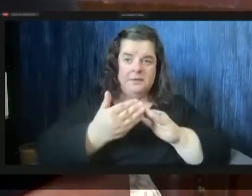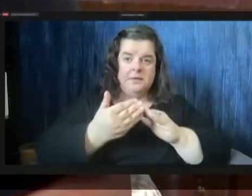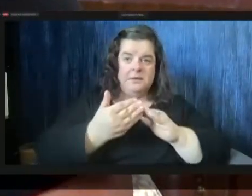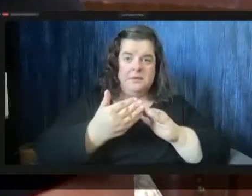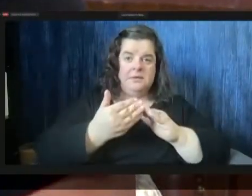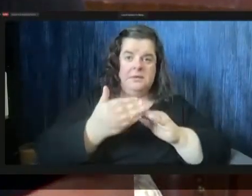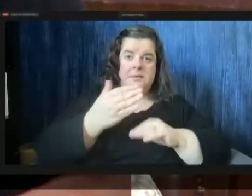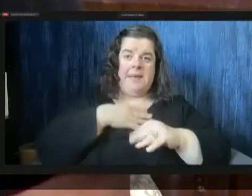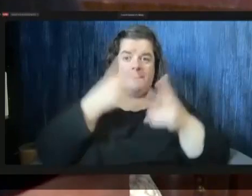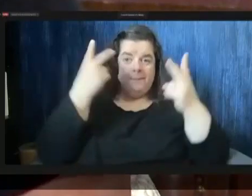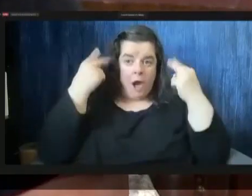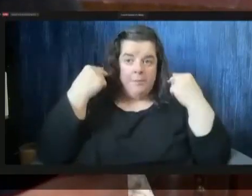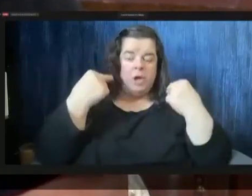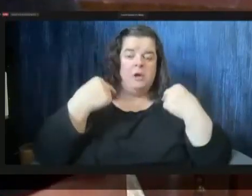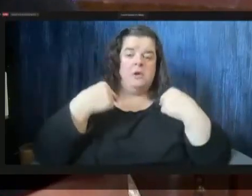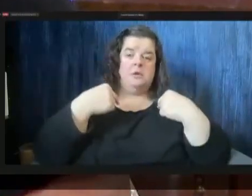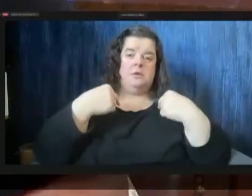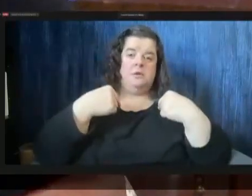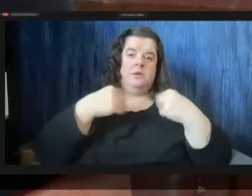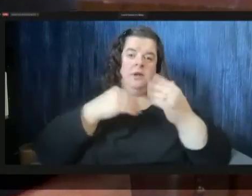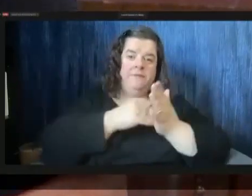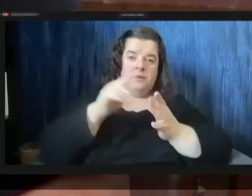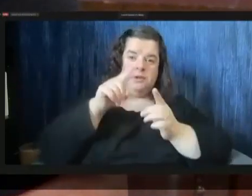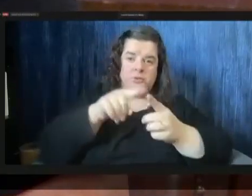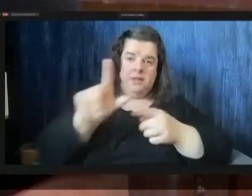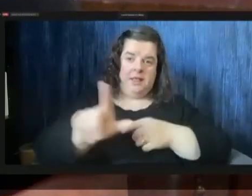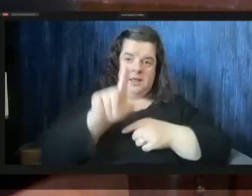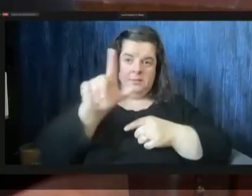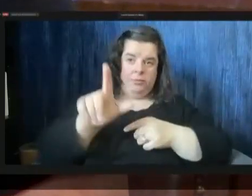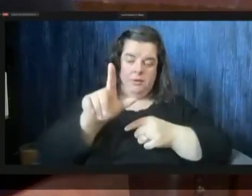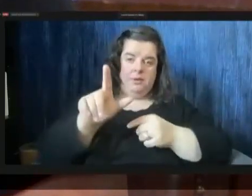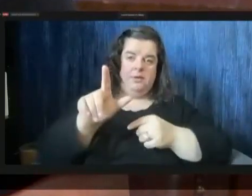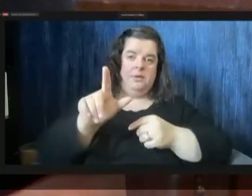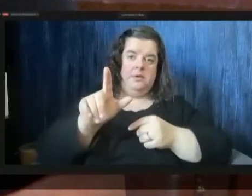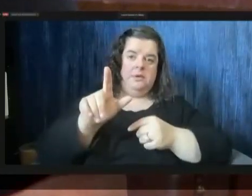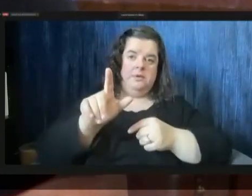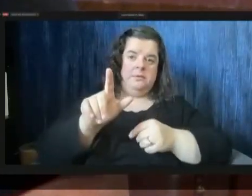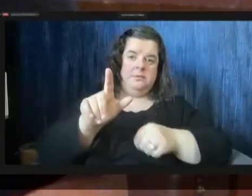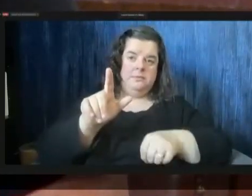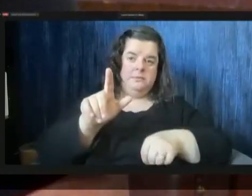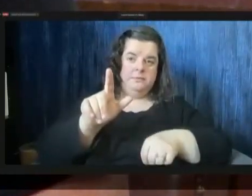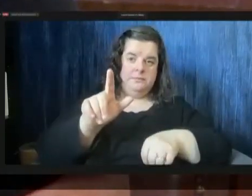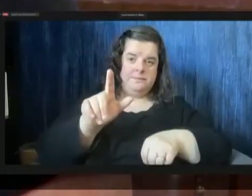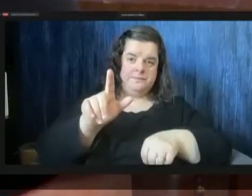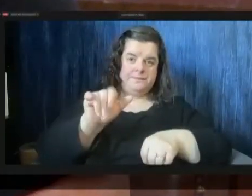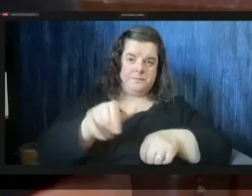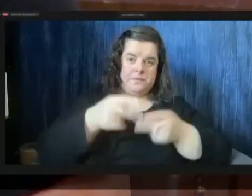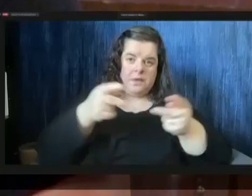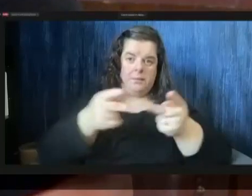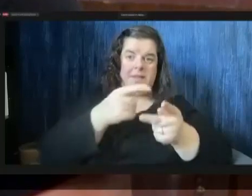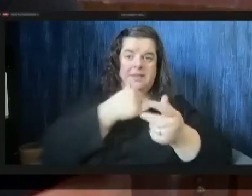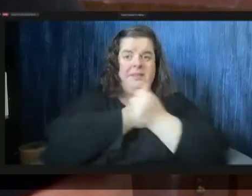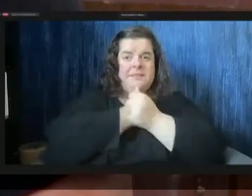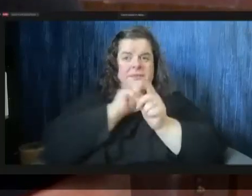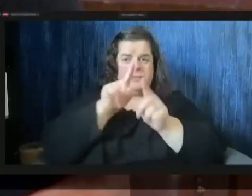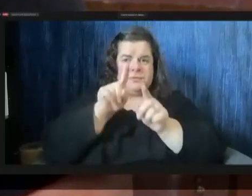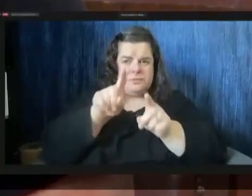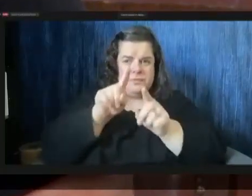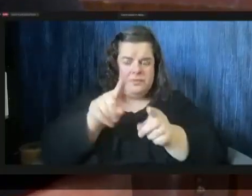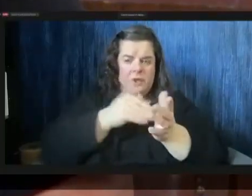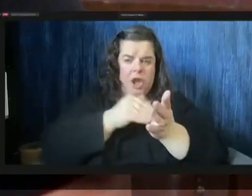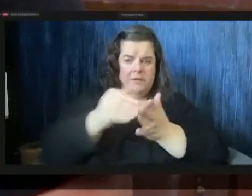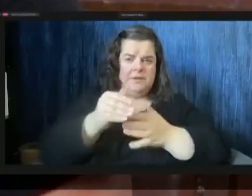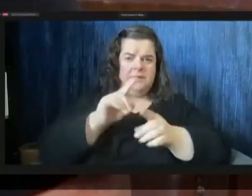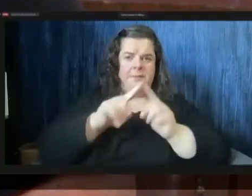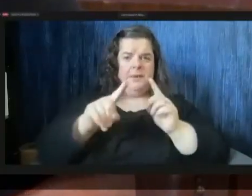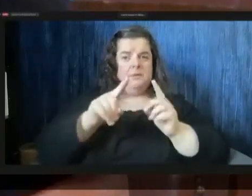is. I frequent the library there. You know, it's a place that I love to go to all the time. But